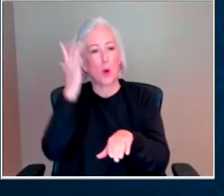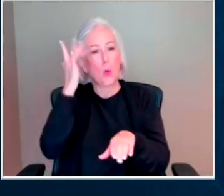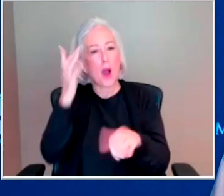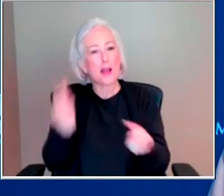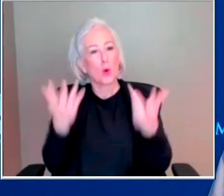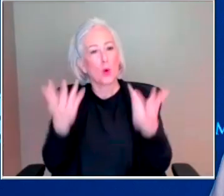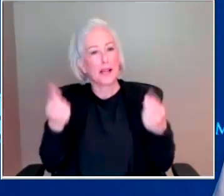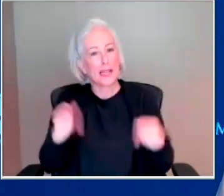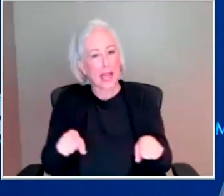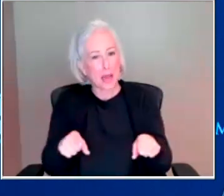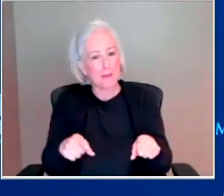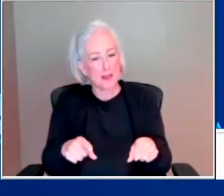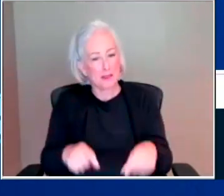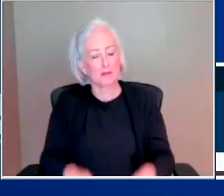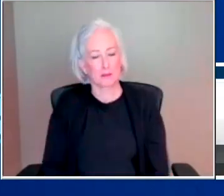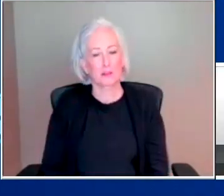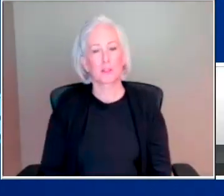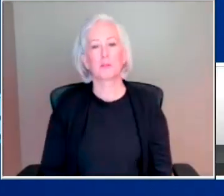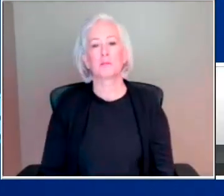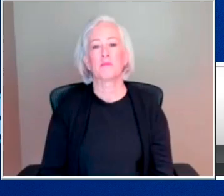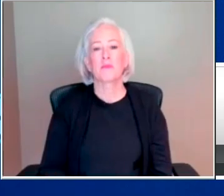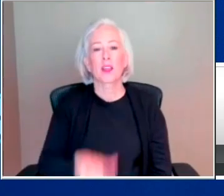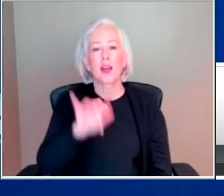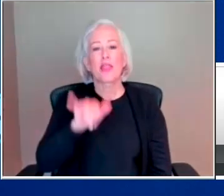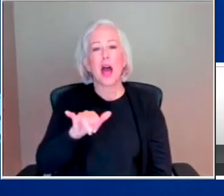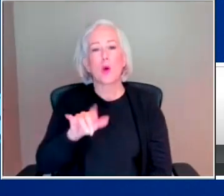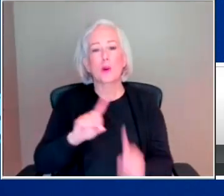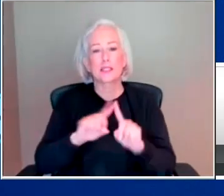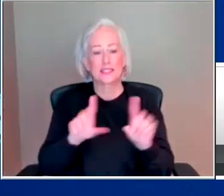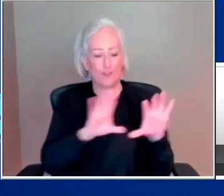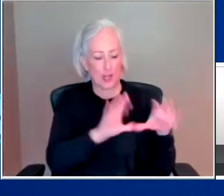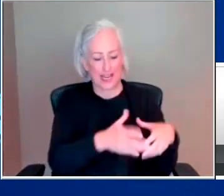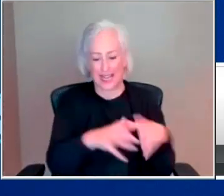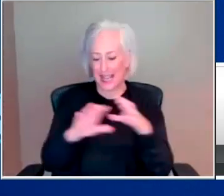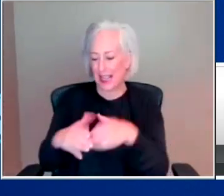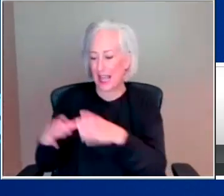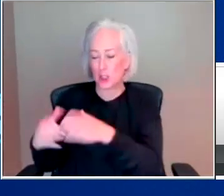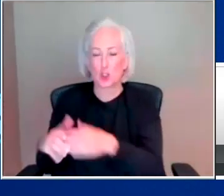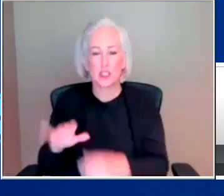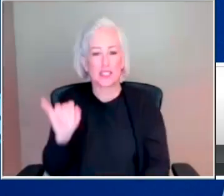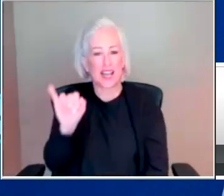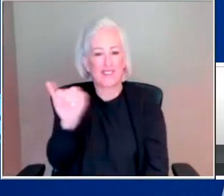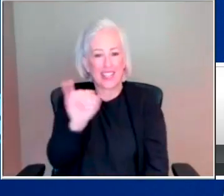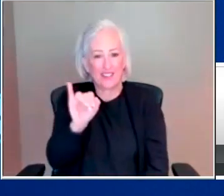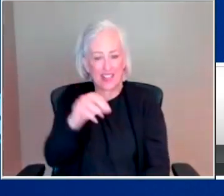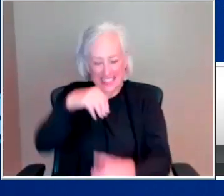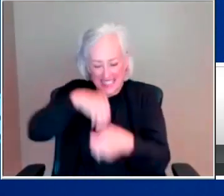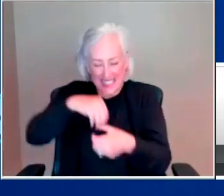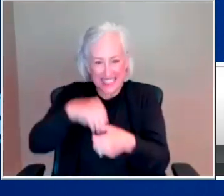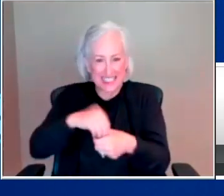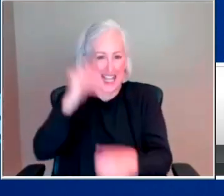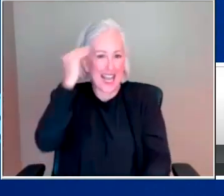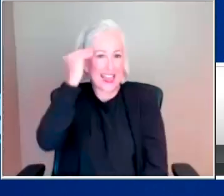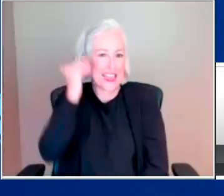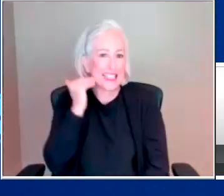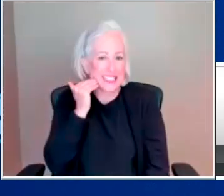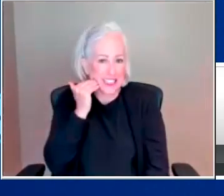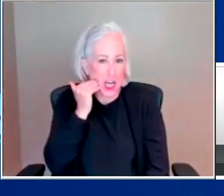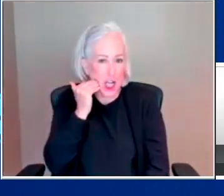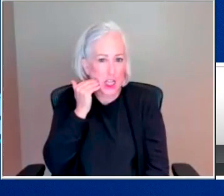Yeah, these were, collections of infection inside the skull, so